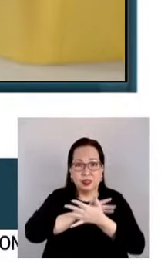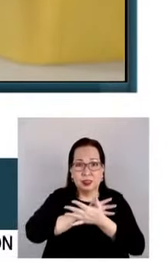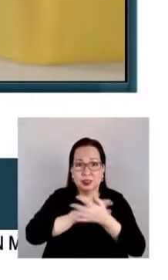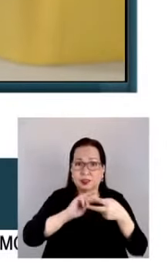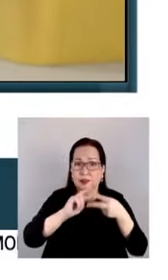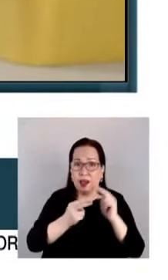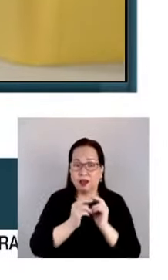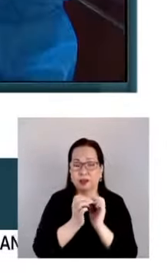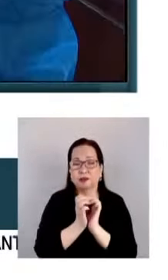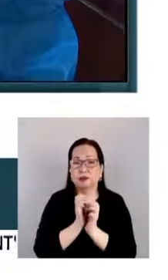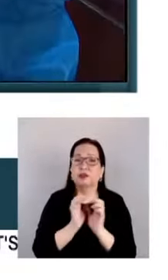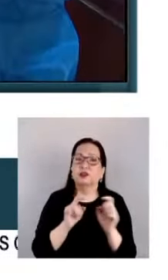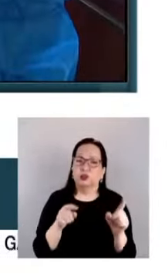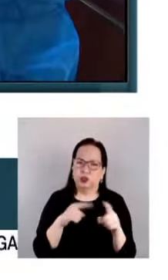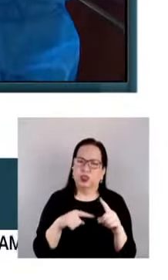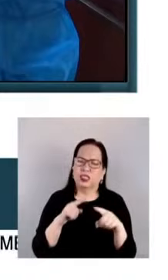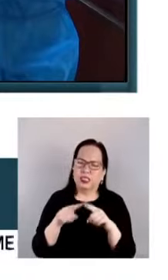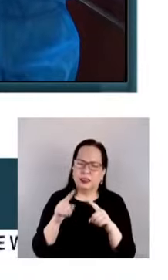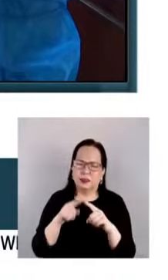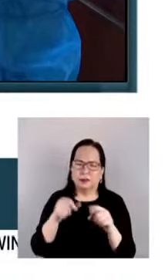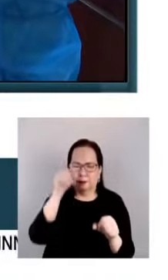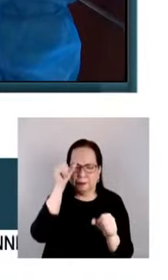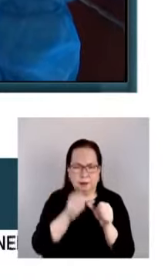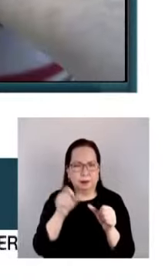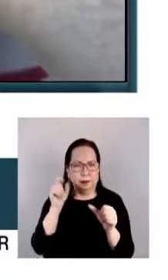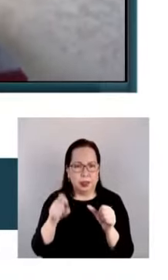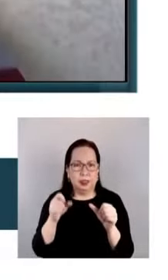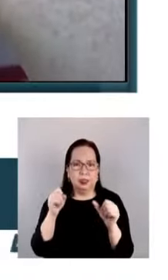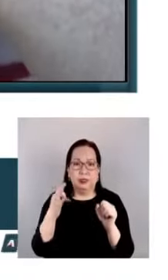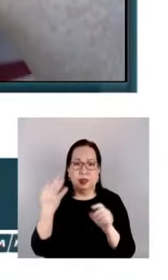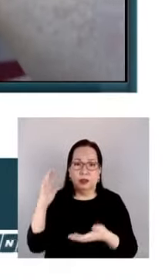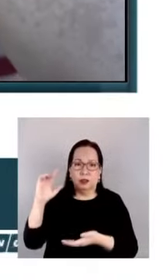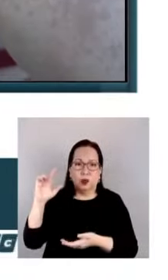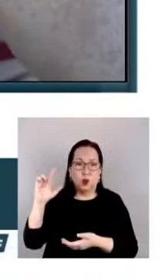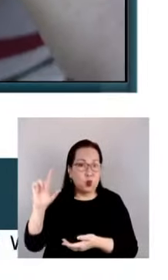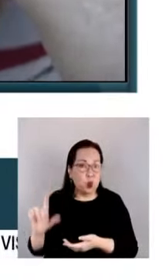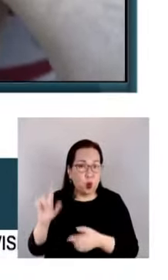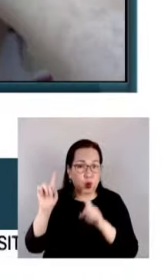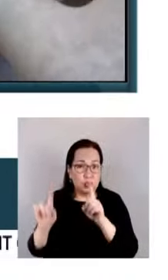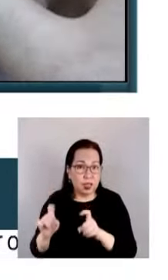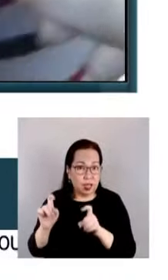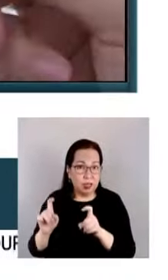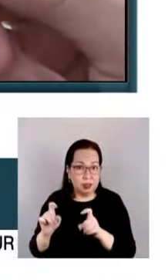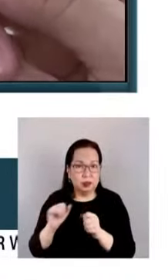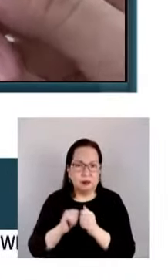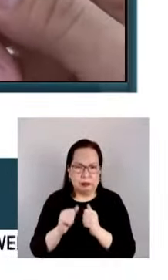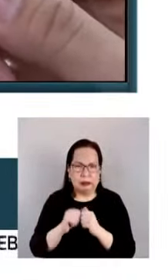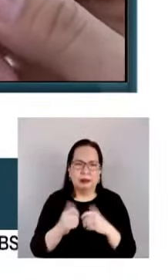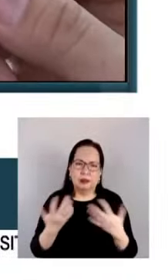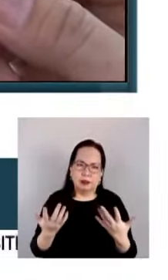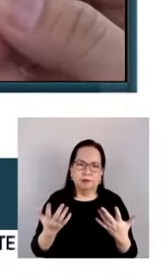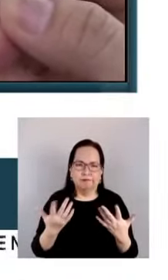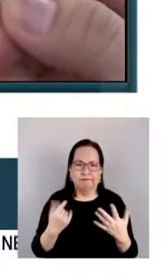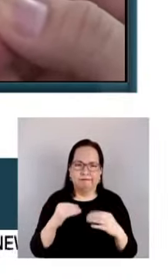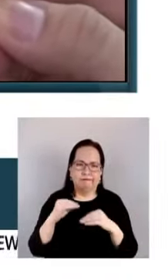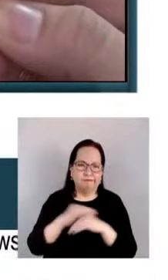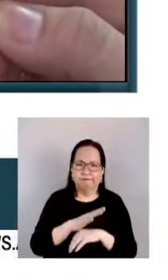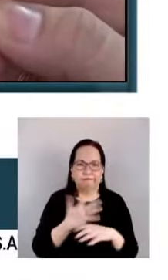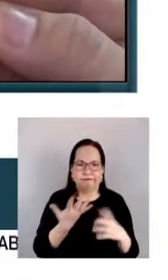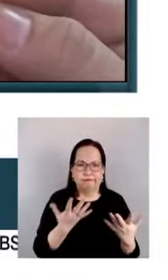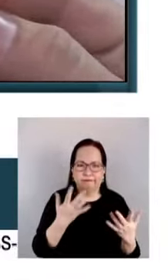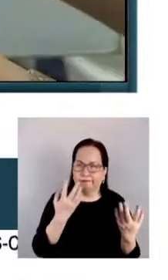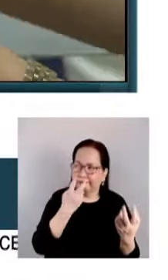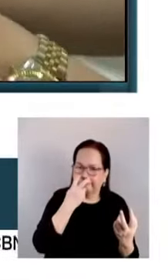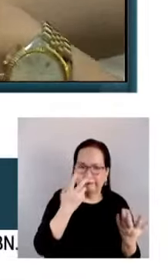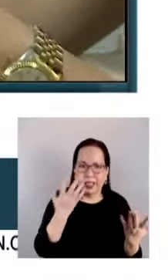that the takeaways that when we are dipping down testing, then that's also the consequence. Mm. So then how do you